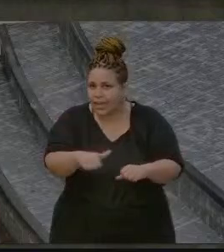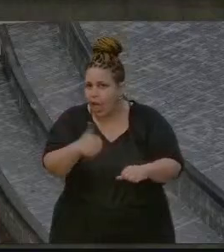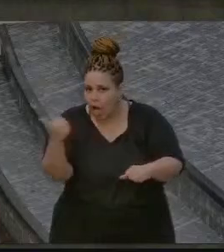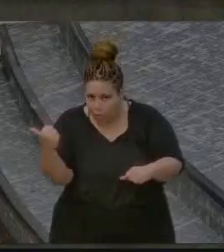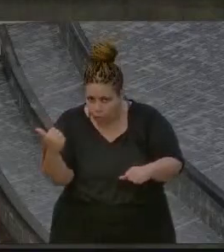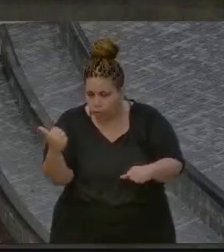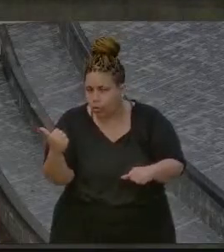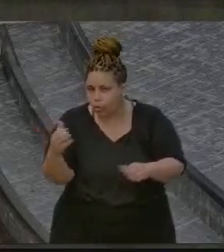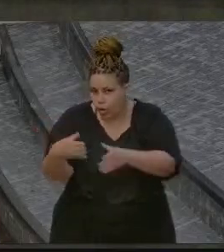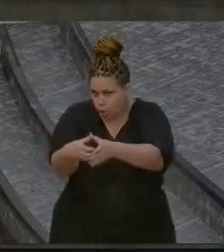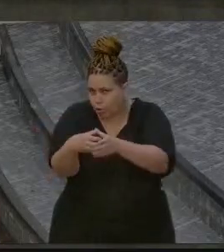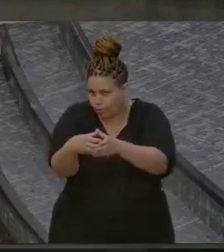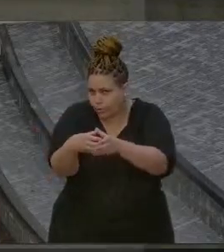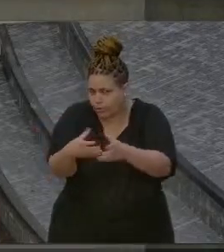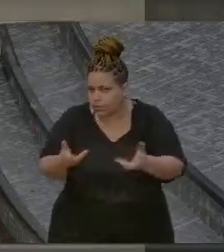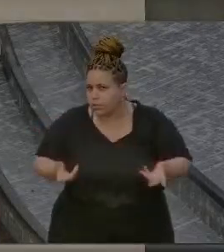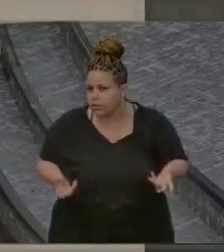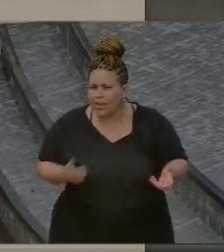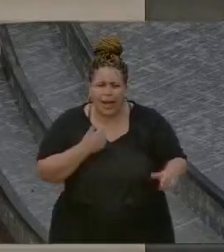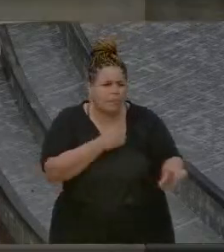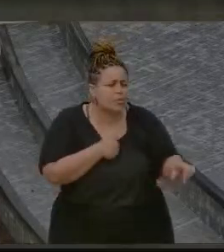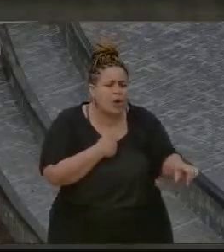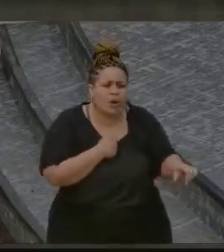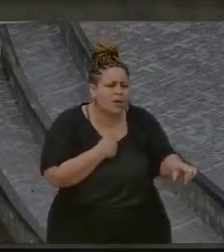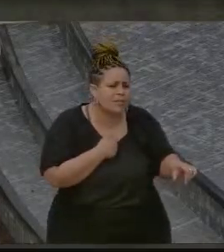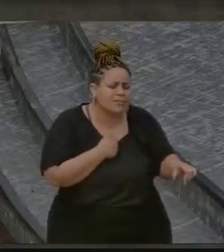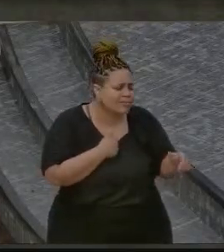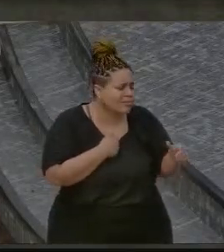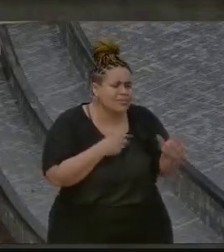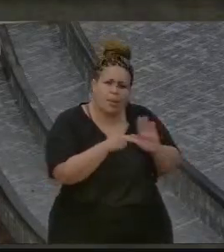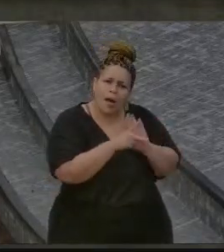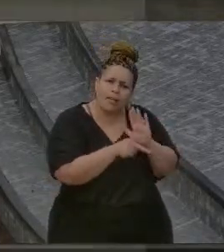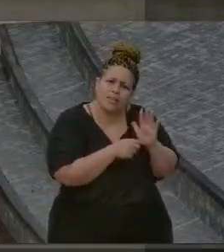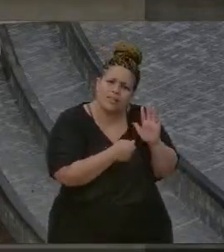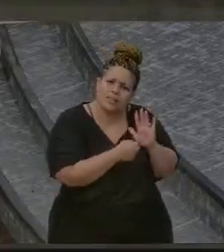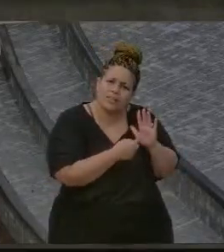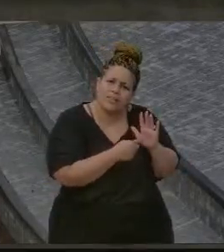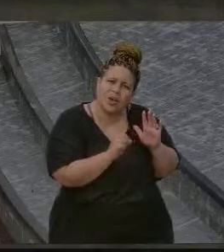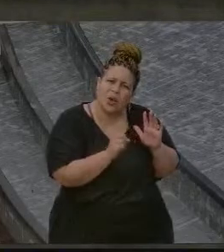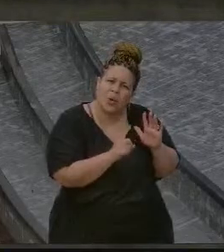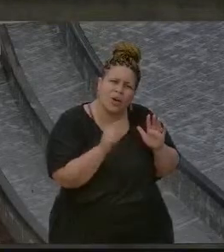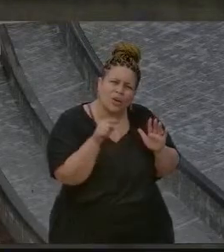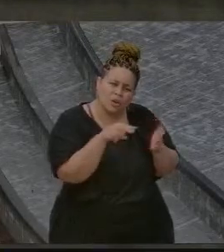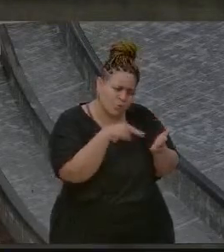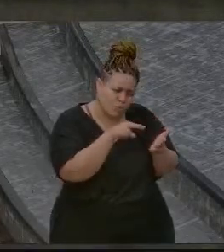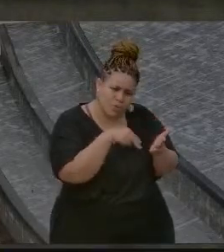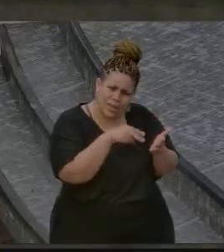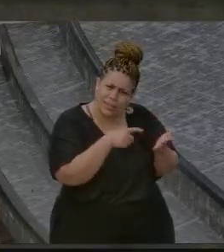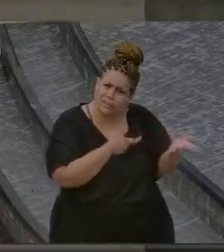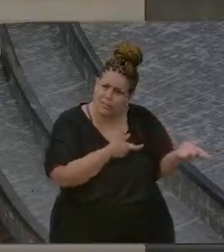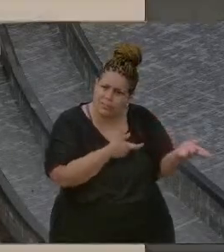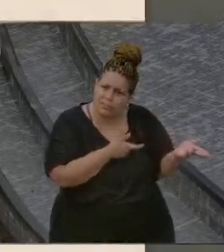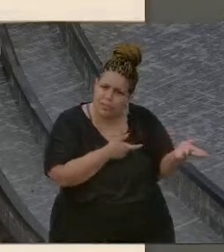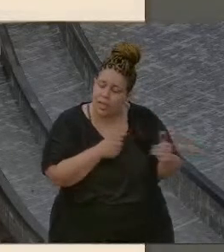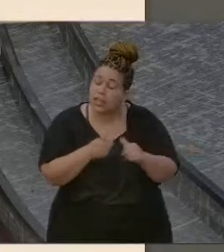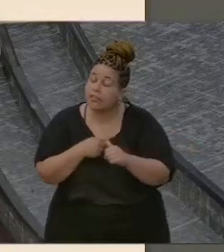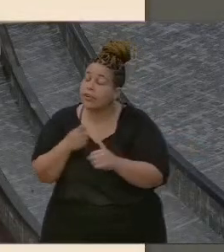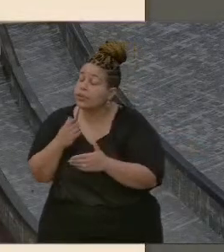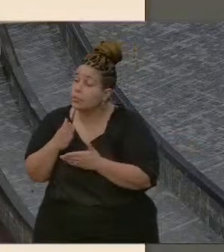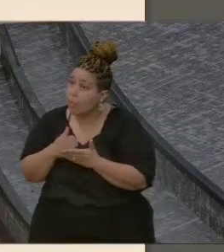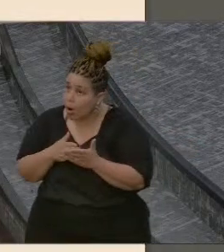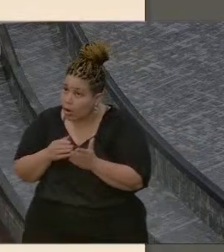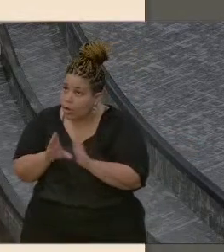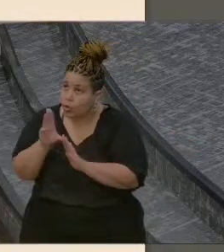I'm sorry, where in the policy are you? The first part was under A, curriculum content. A, okay, I got that